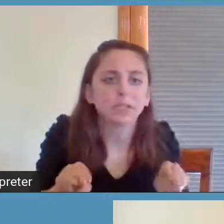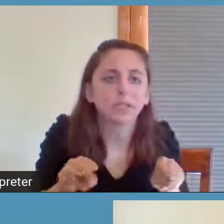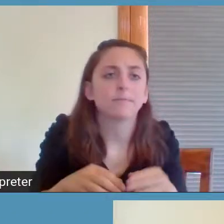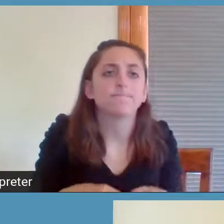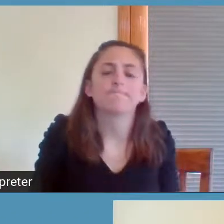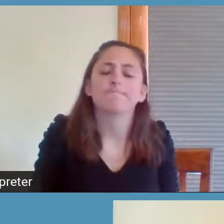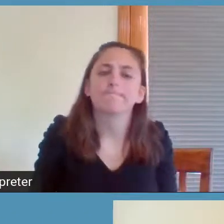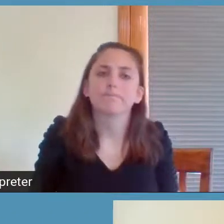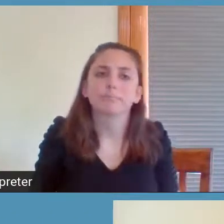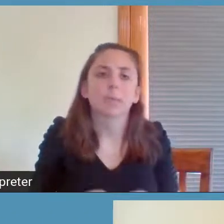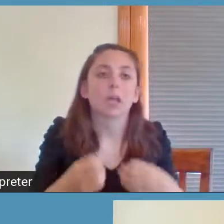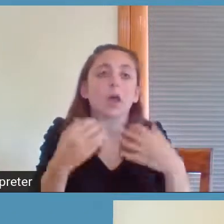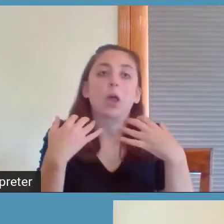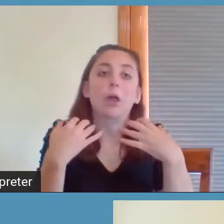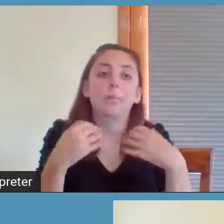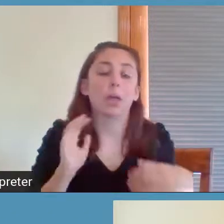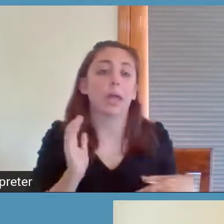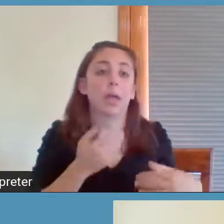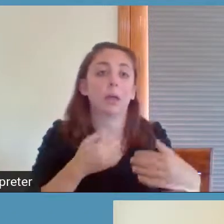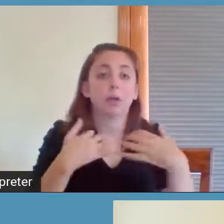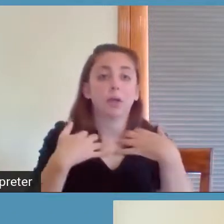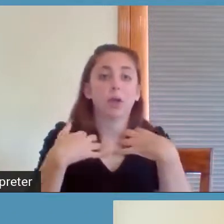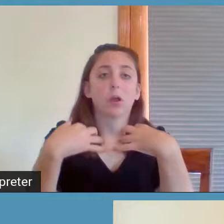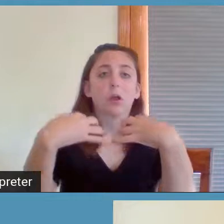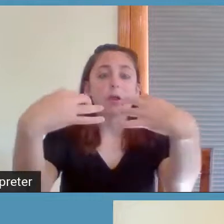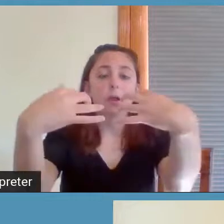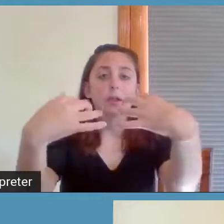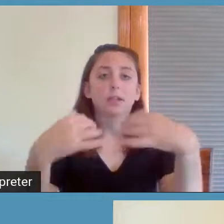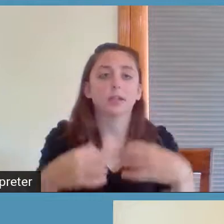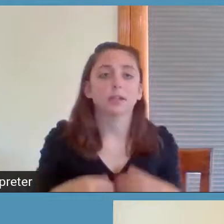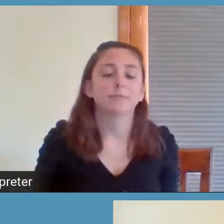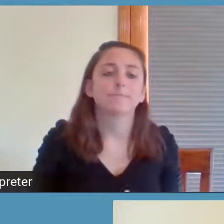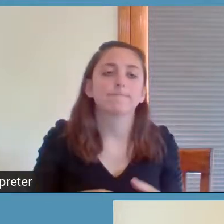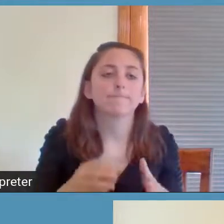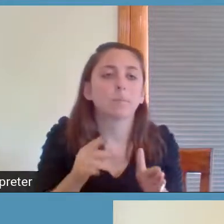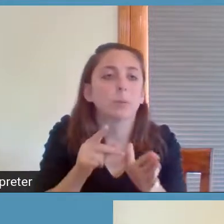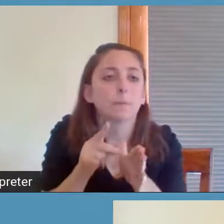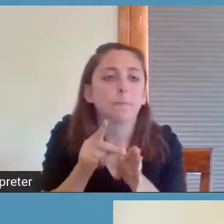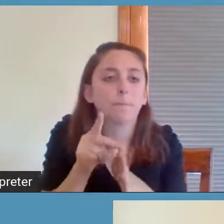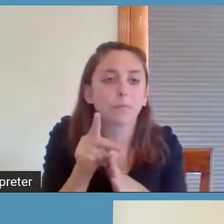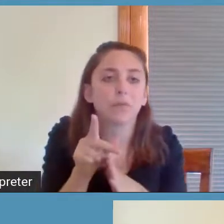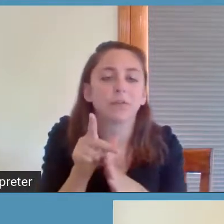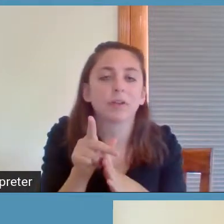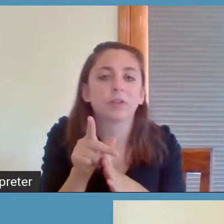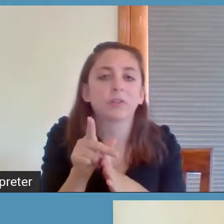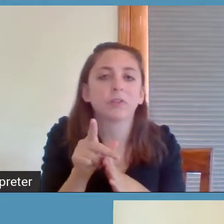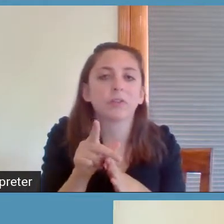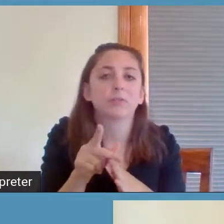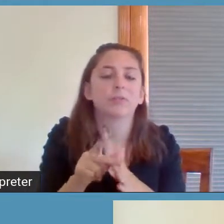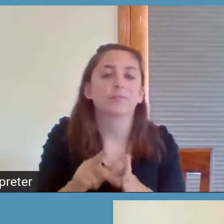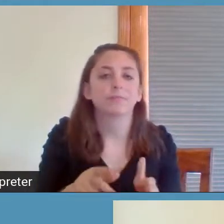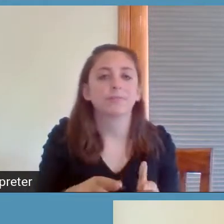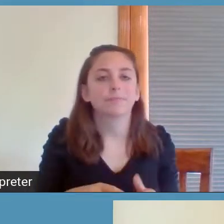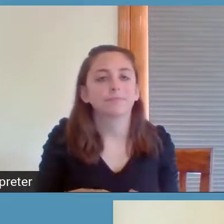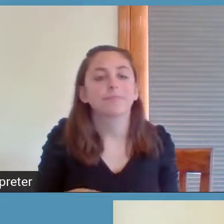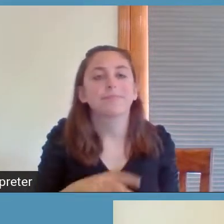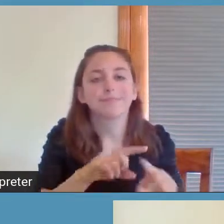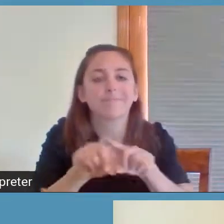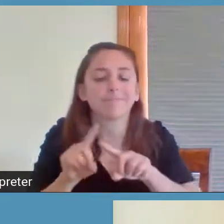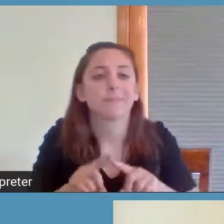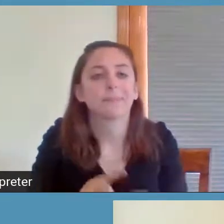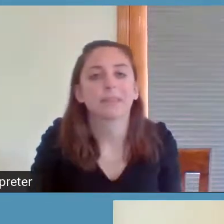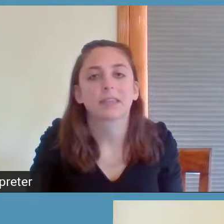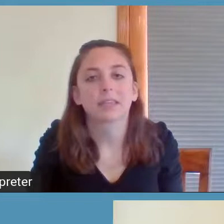at is sort of in-house team of professionals that are doing jack of all trades stuff. Let's put it that way.